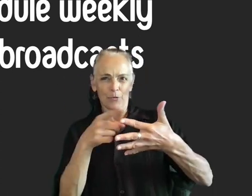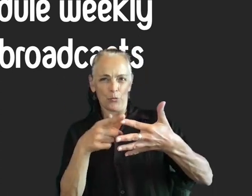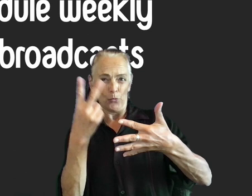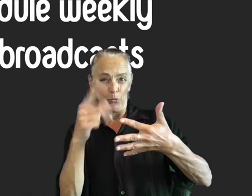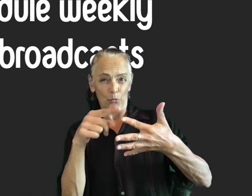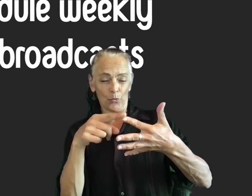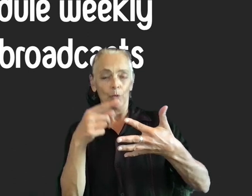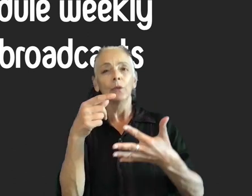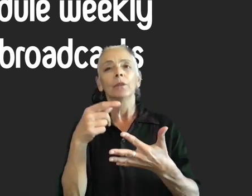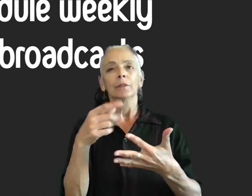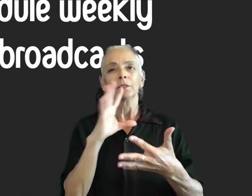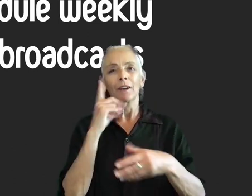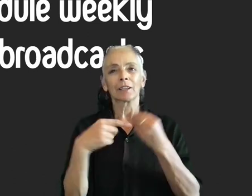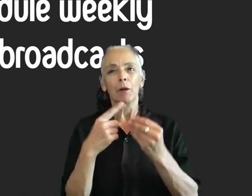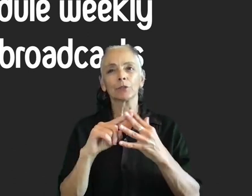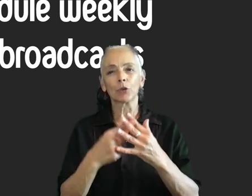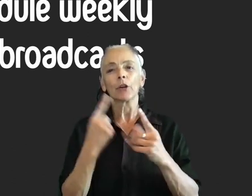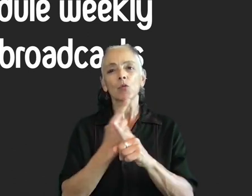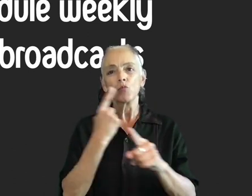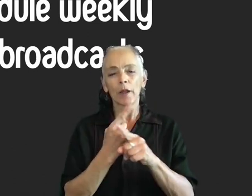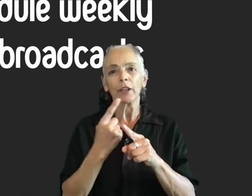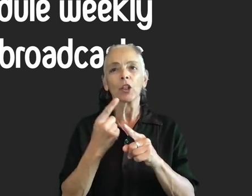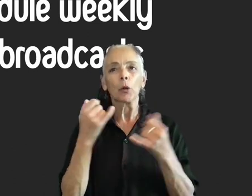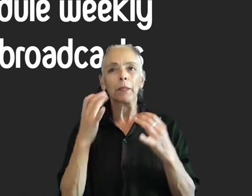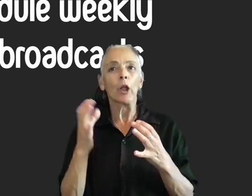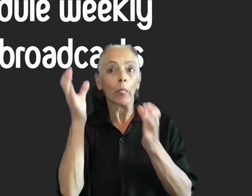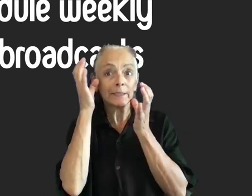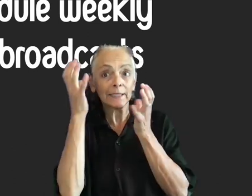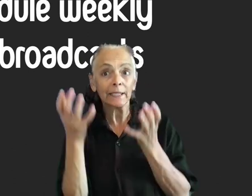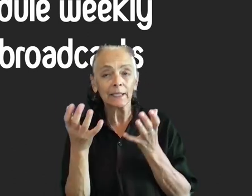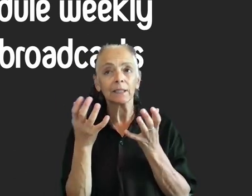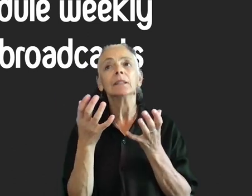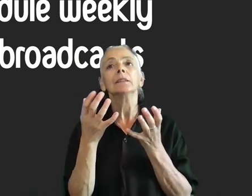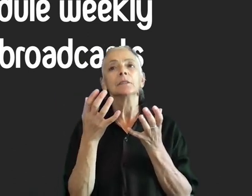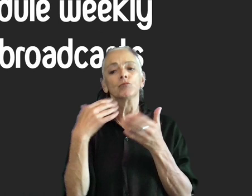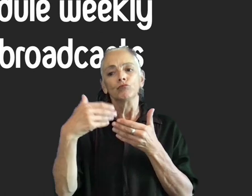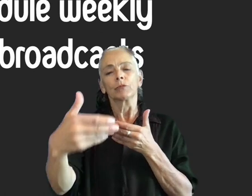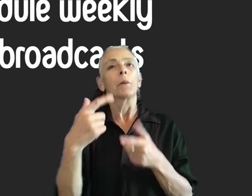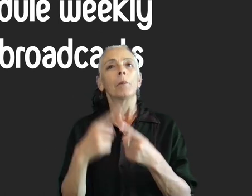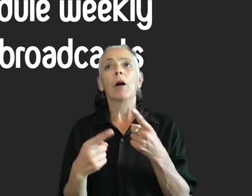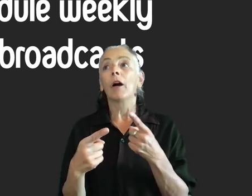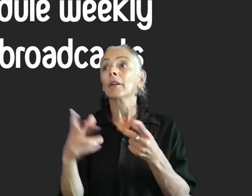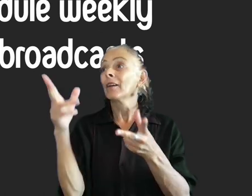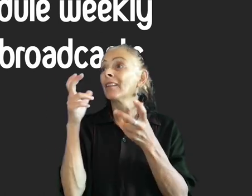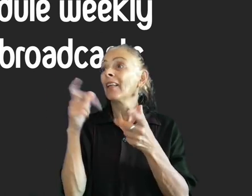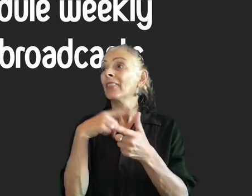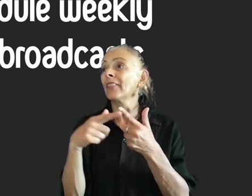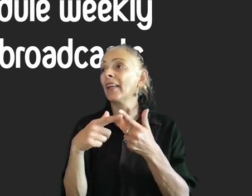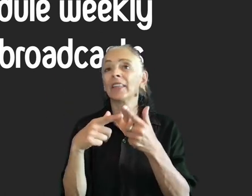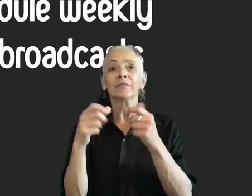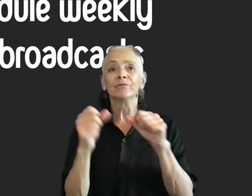so i mentioned to start a regular cadence of player listening but you know you don't want those insights to just go and die on confluence or